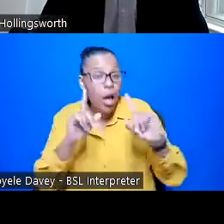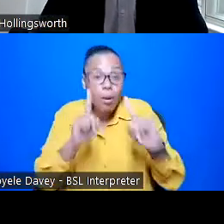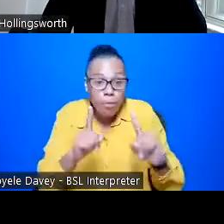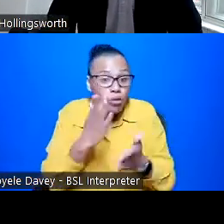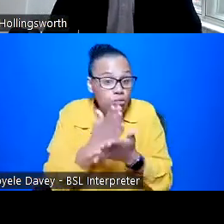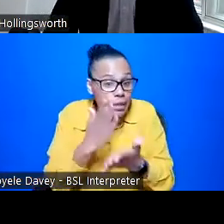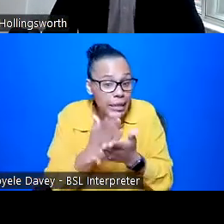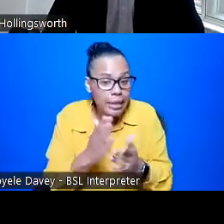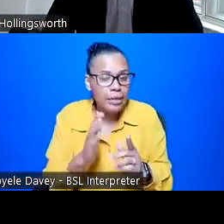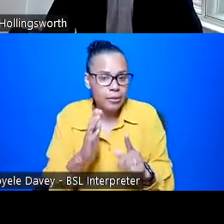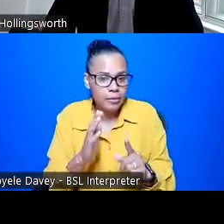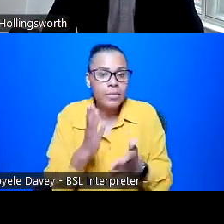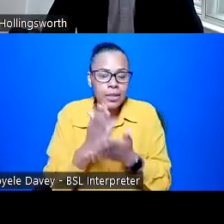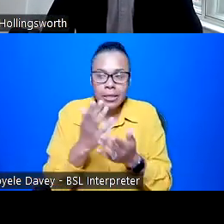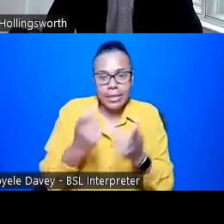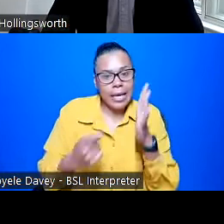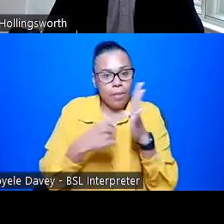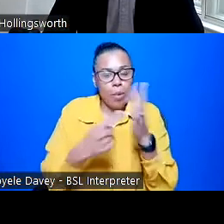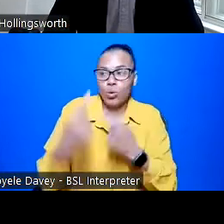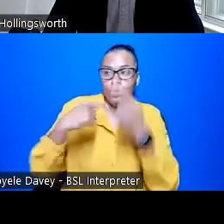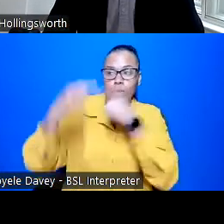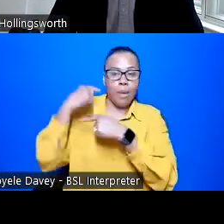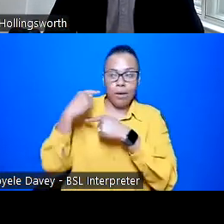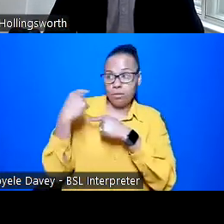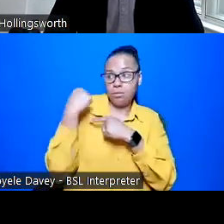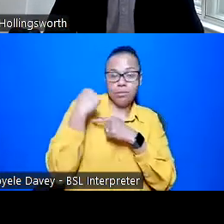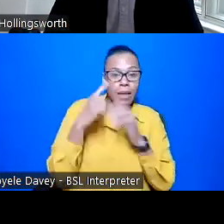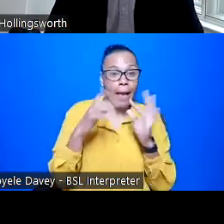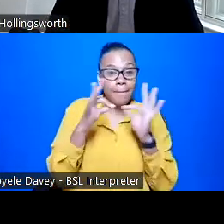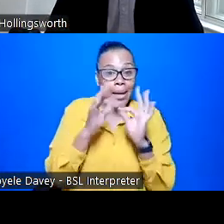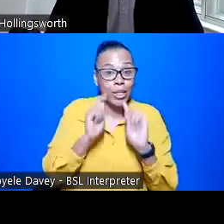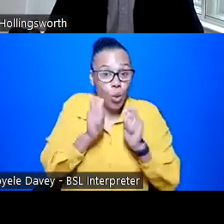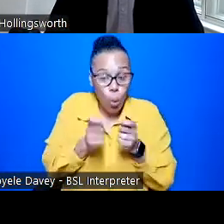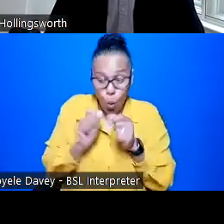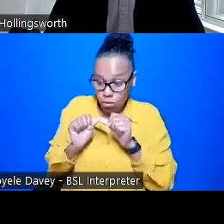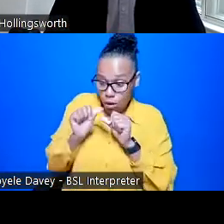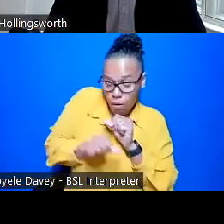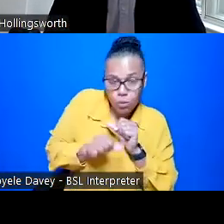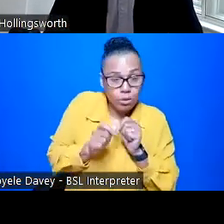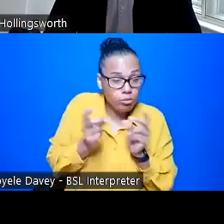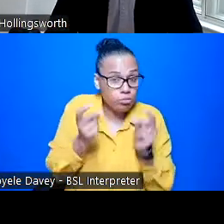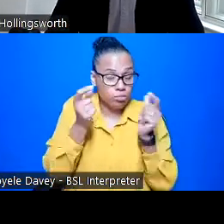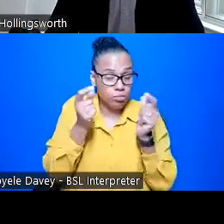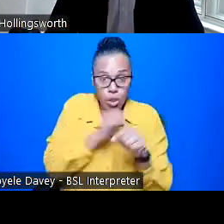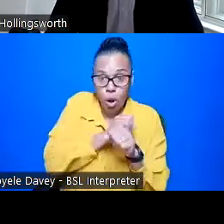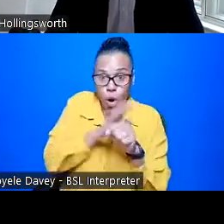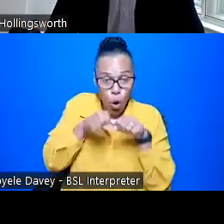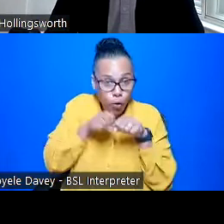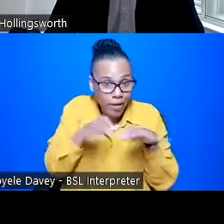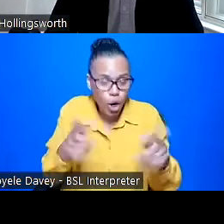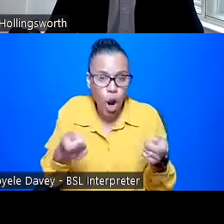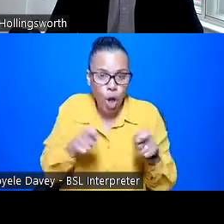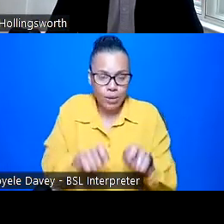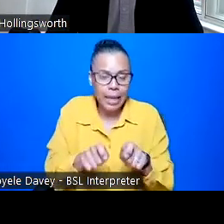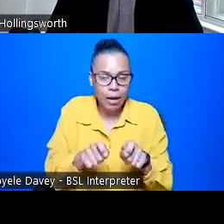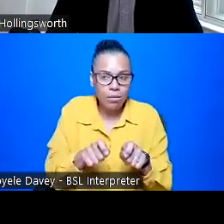what happened just after the BSL, the lockdown that started with the pandemic and the impact of the pandemic